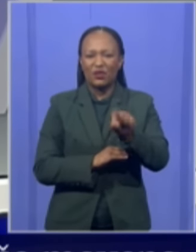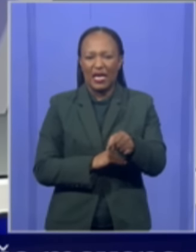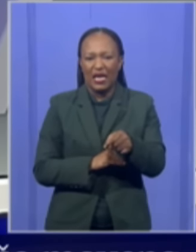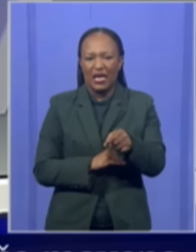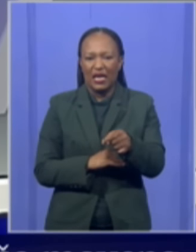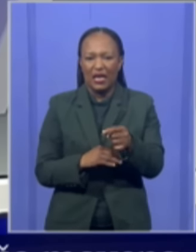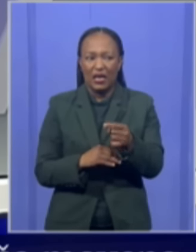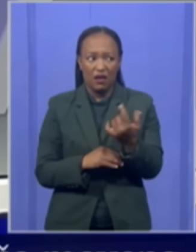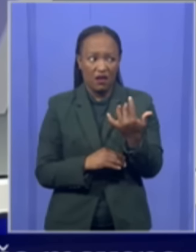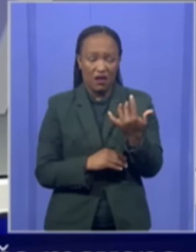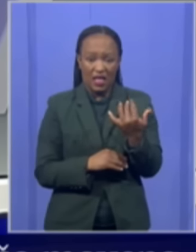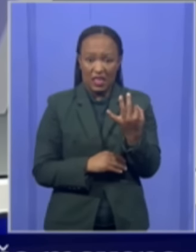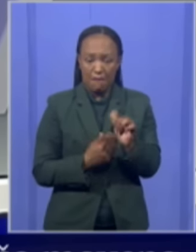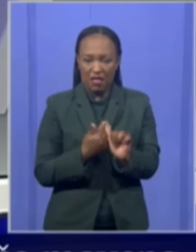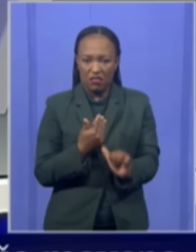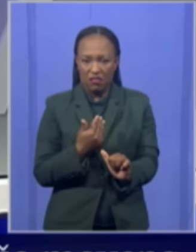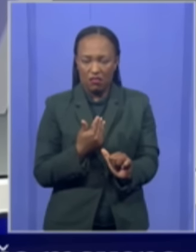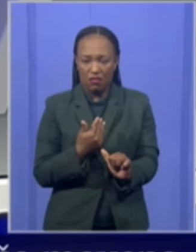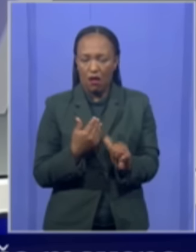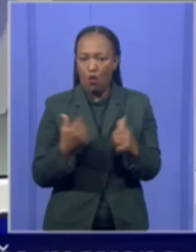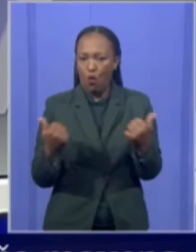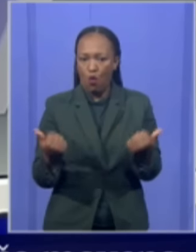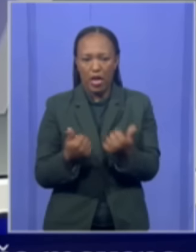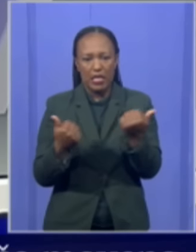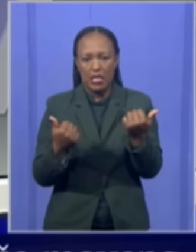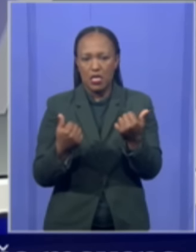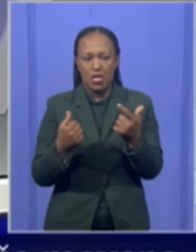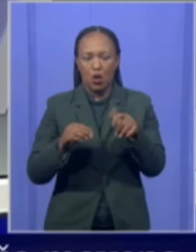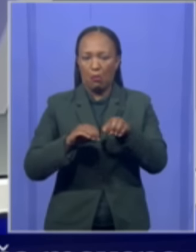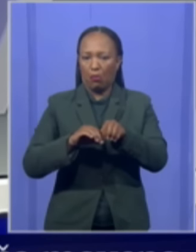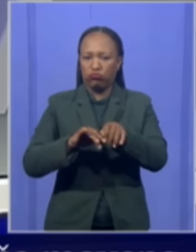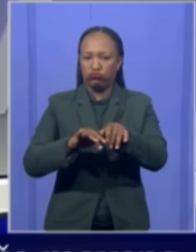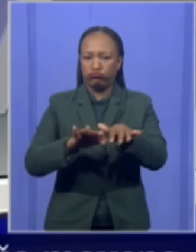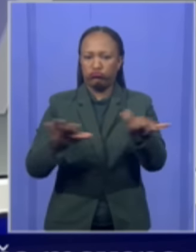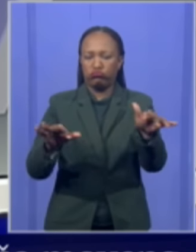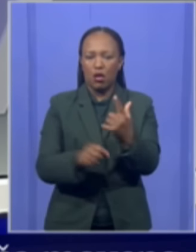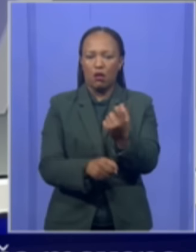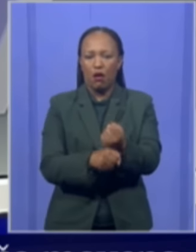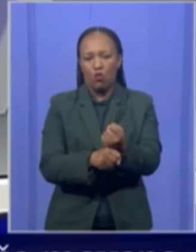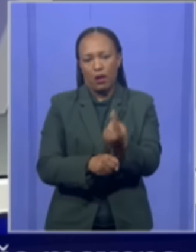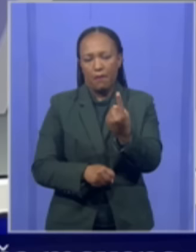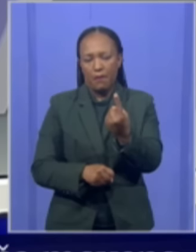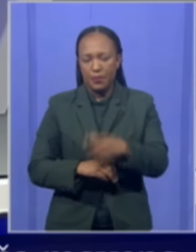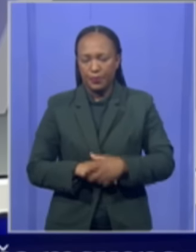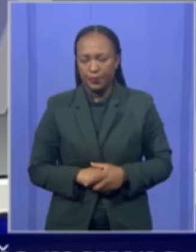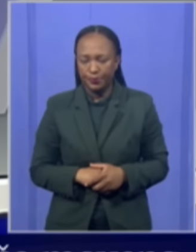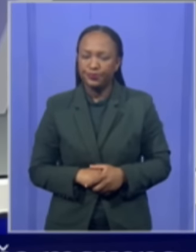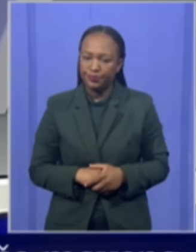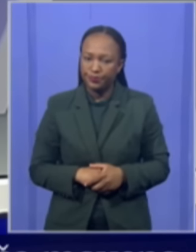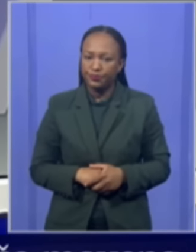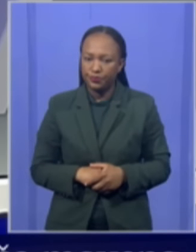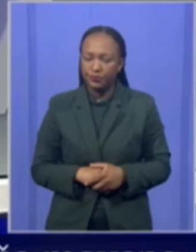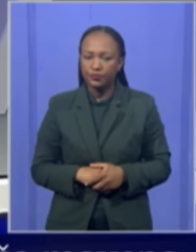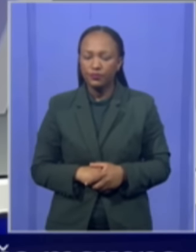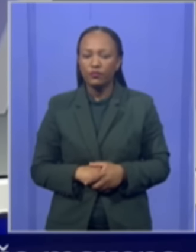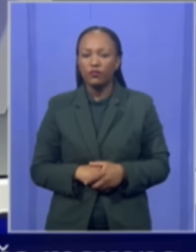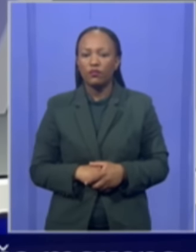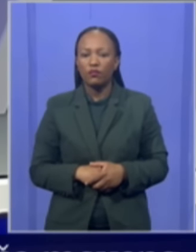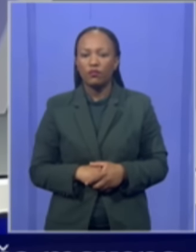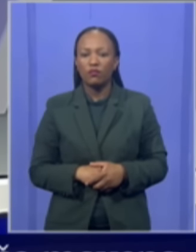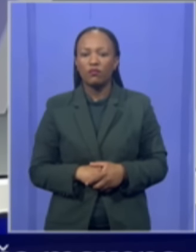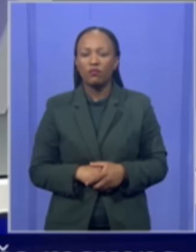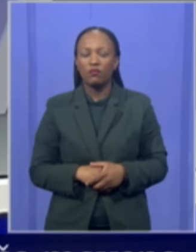fela e kgatile tema e kaakang mo Gauteng. Ge pheta ya mebala e